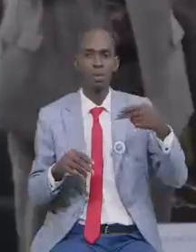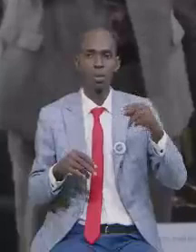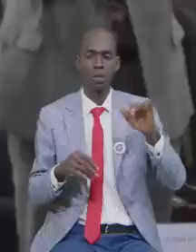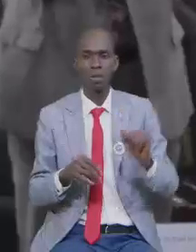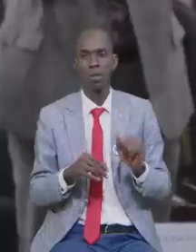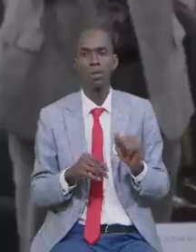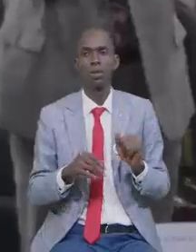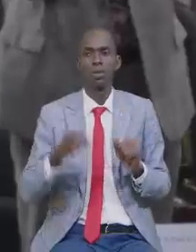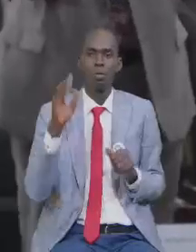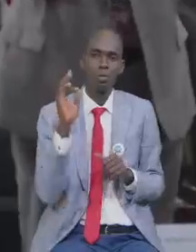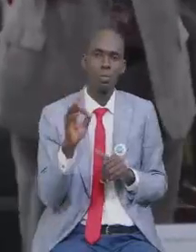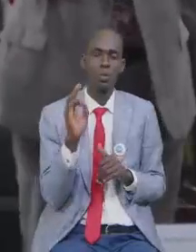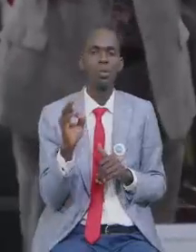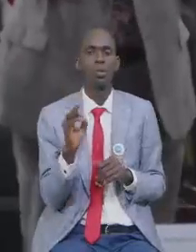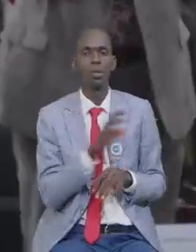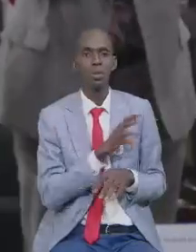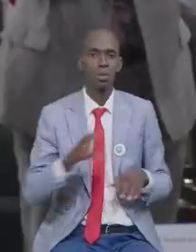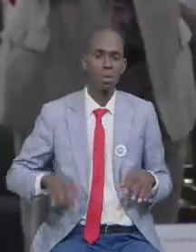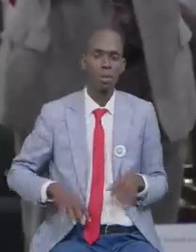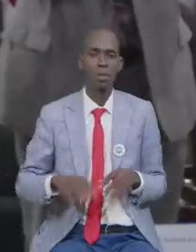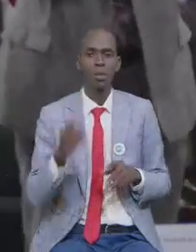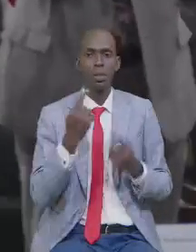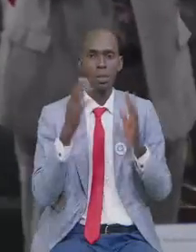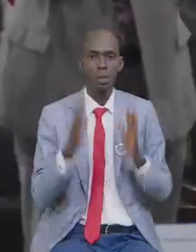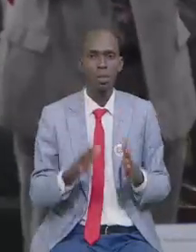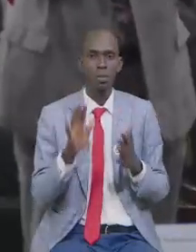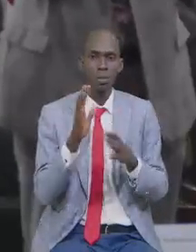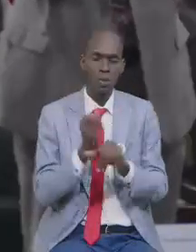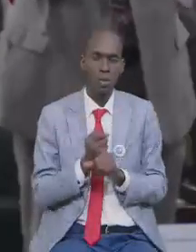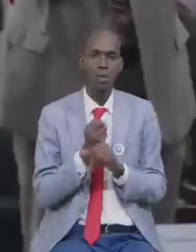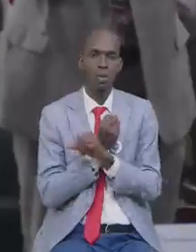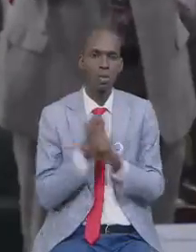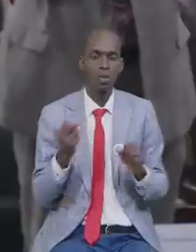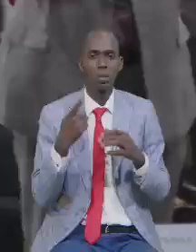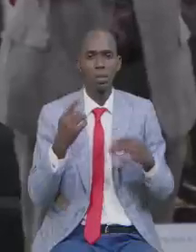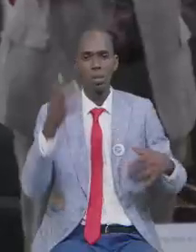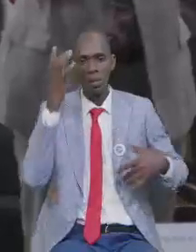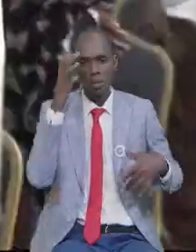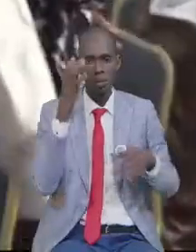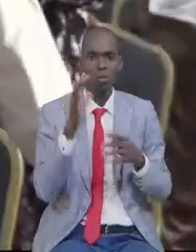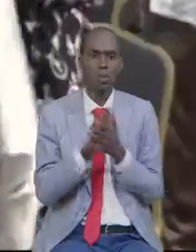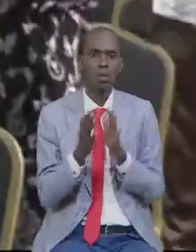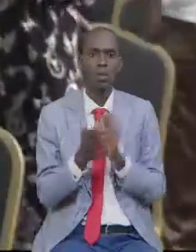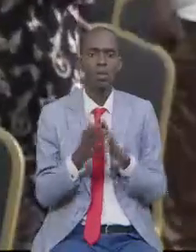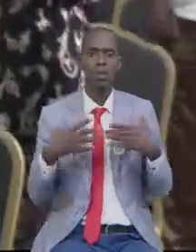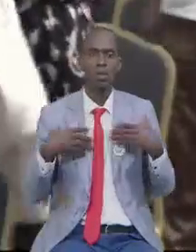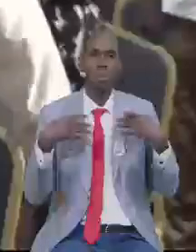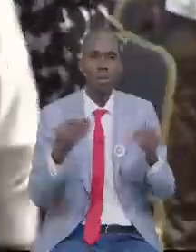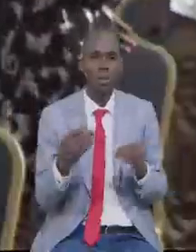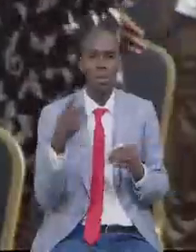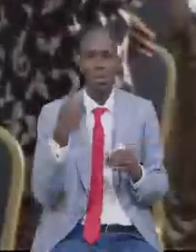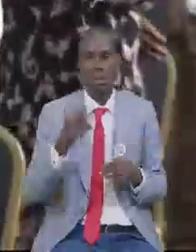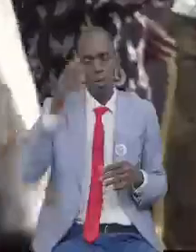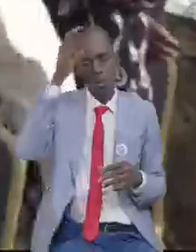sinners got saved, the sick got healed, the demonized